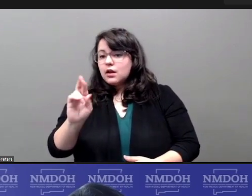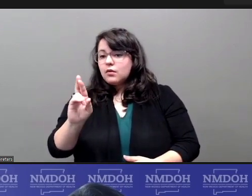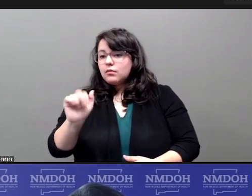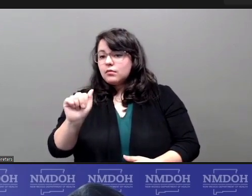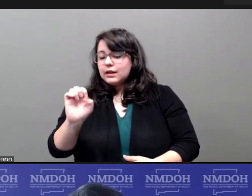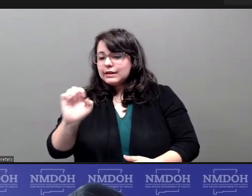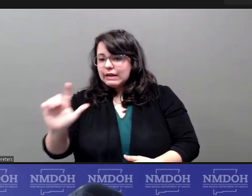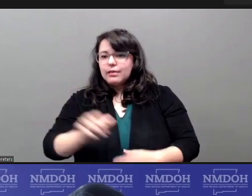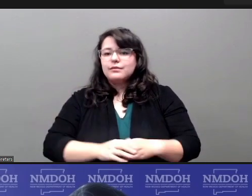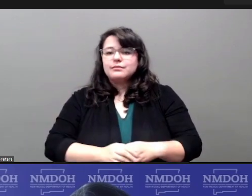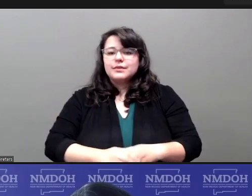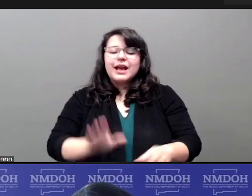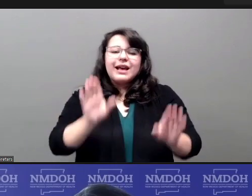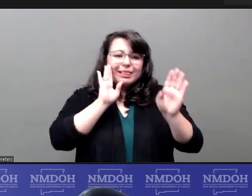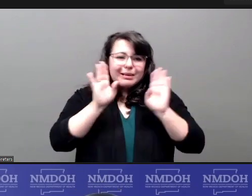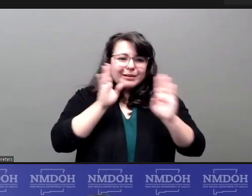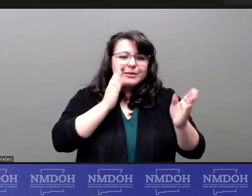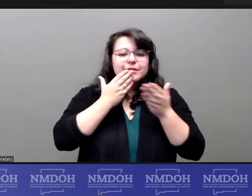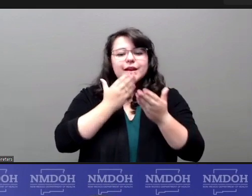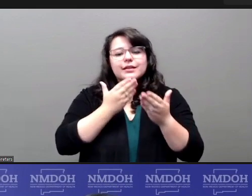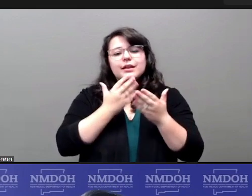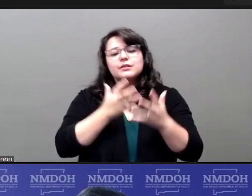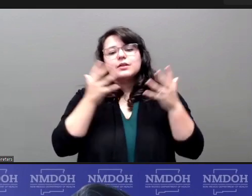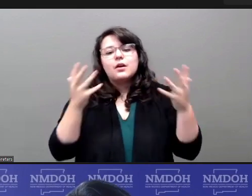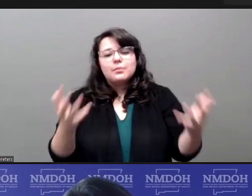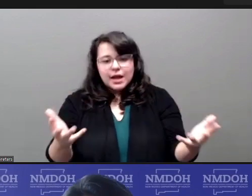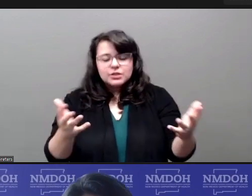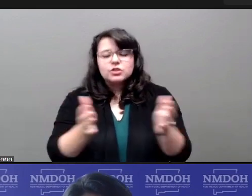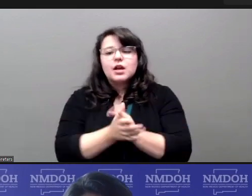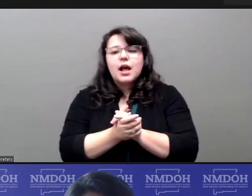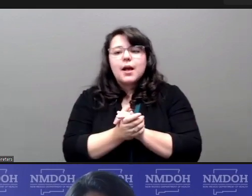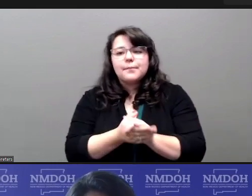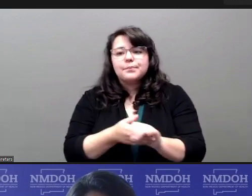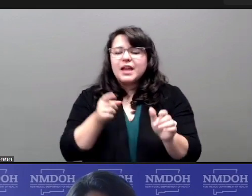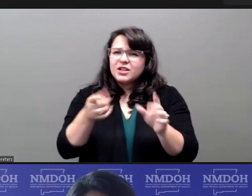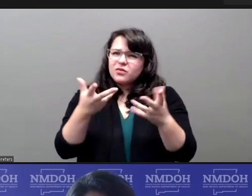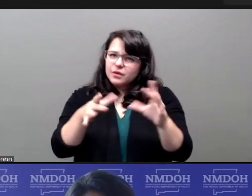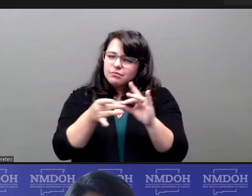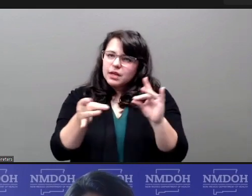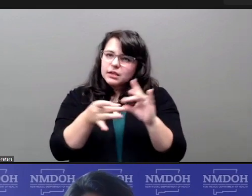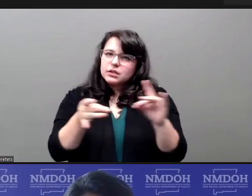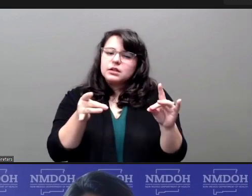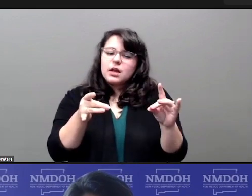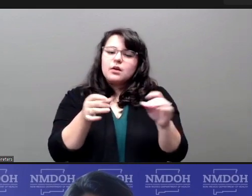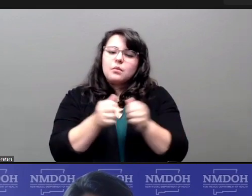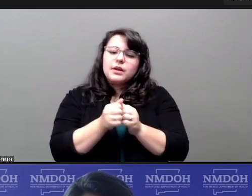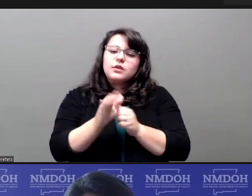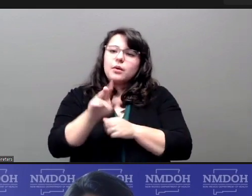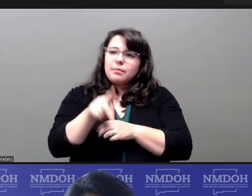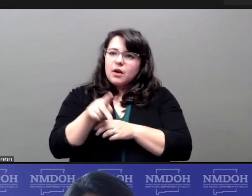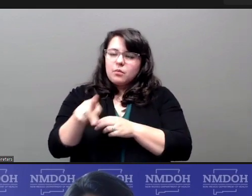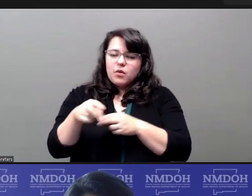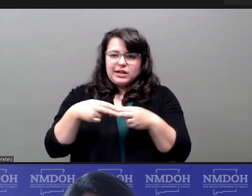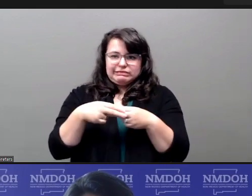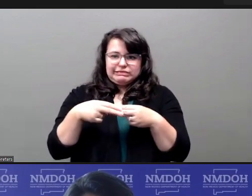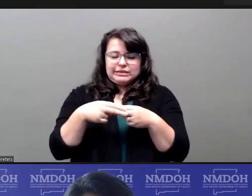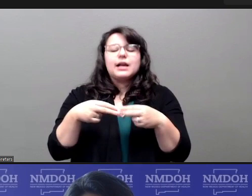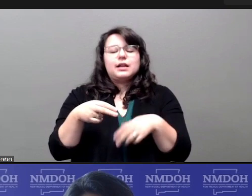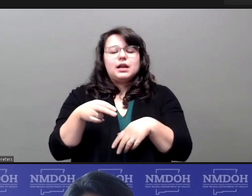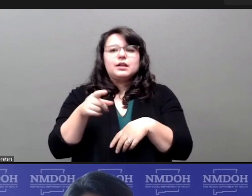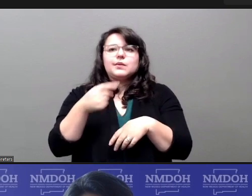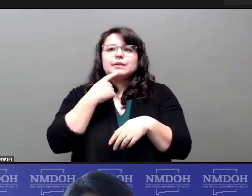Hi, thanks so much. This is for either Dr. Scrace or for Anna Duran. Anna, you had mentioned in your, in that PowerPoint slide that there